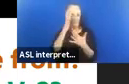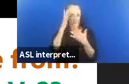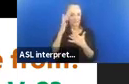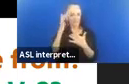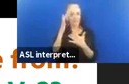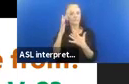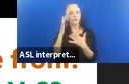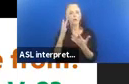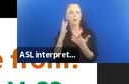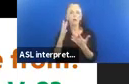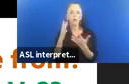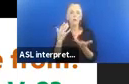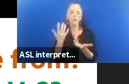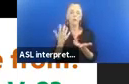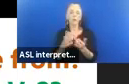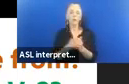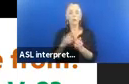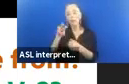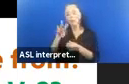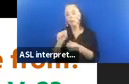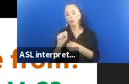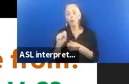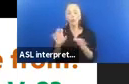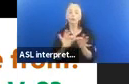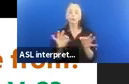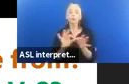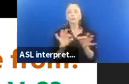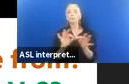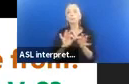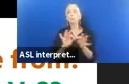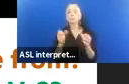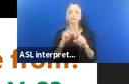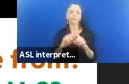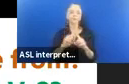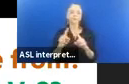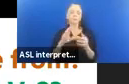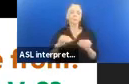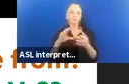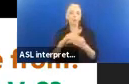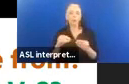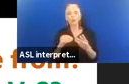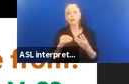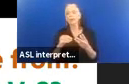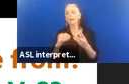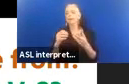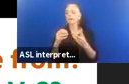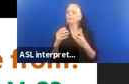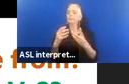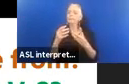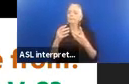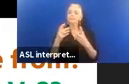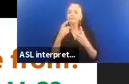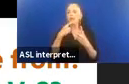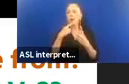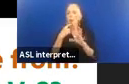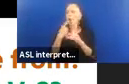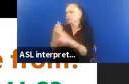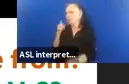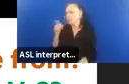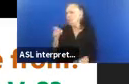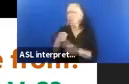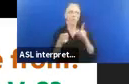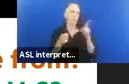probably hearing in the news many different stories about all the possible places